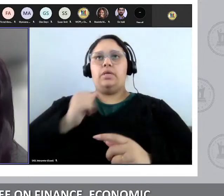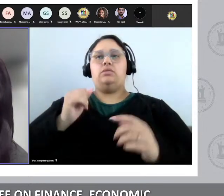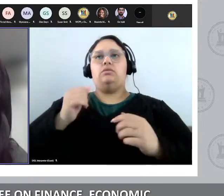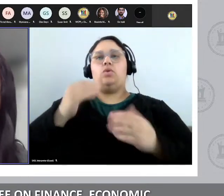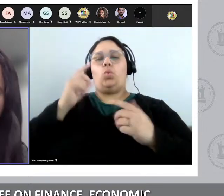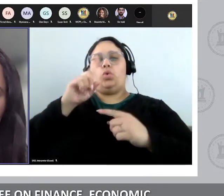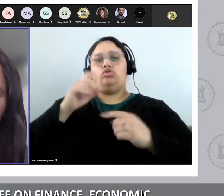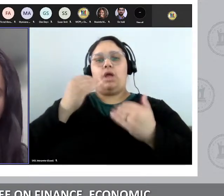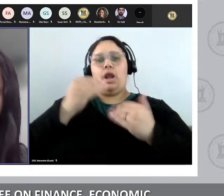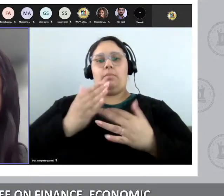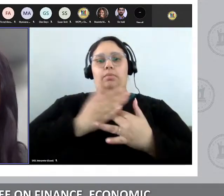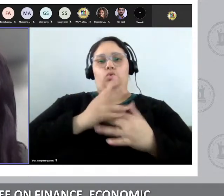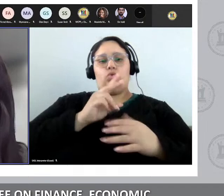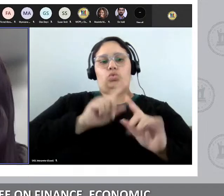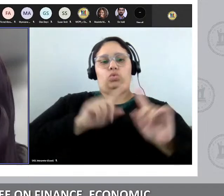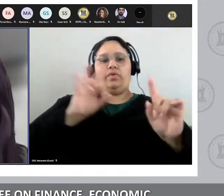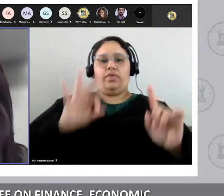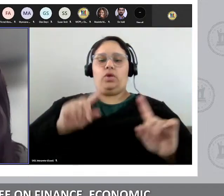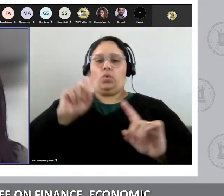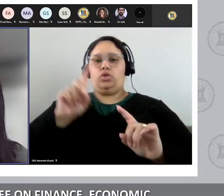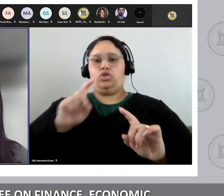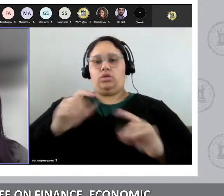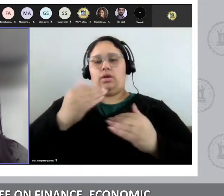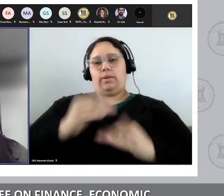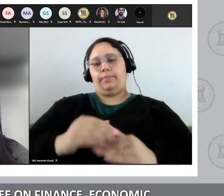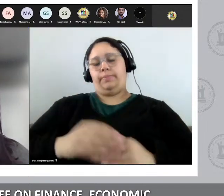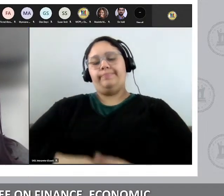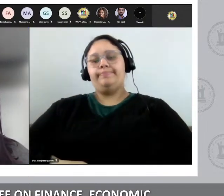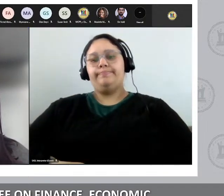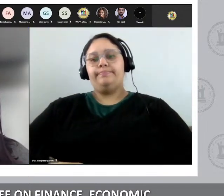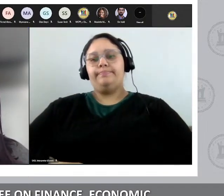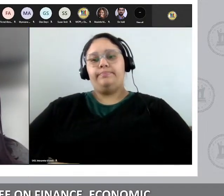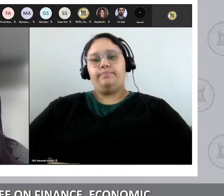your questions between two and three questions at a time. Thank you.